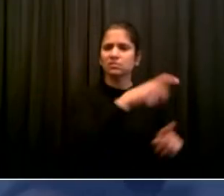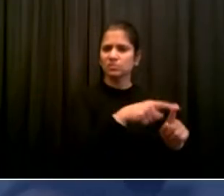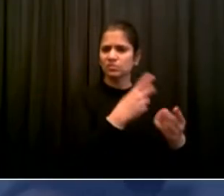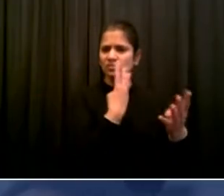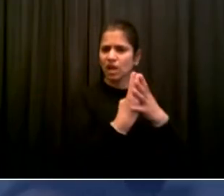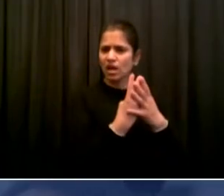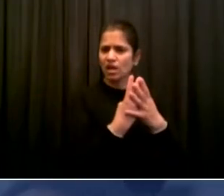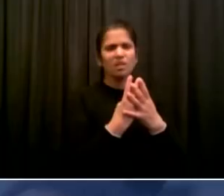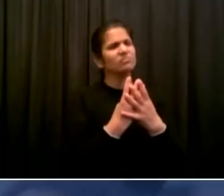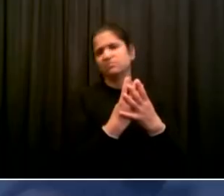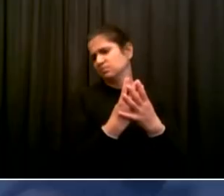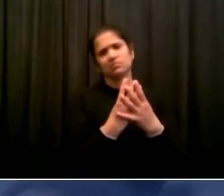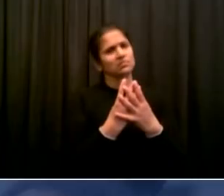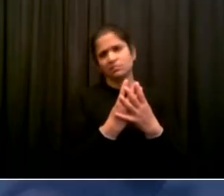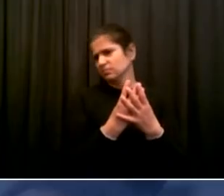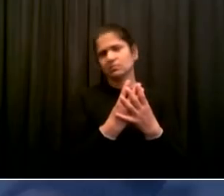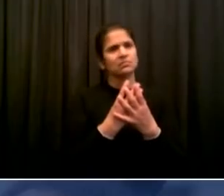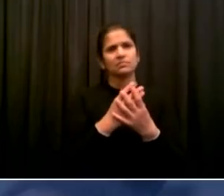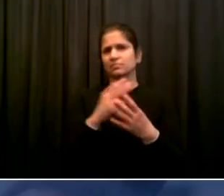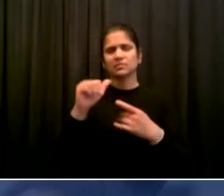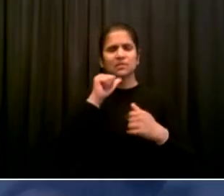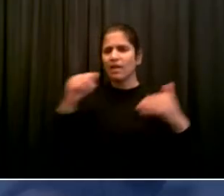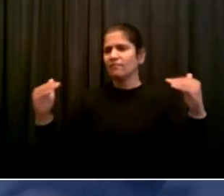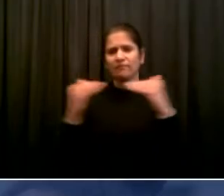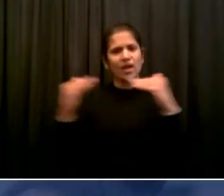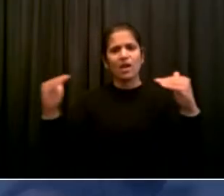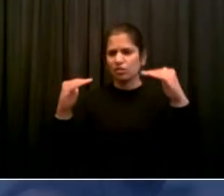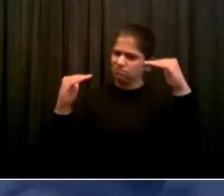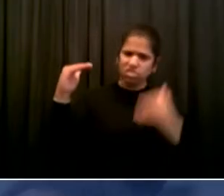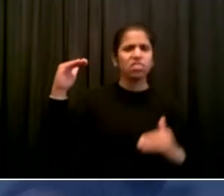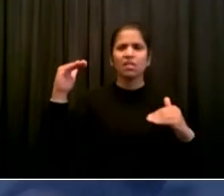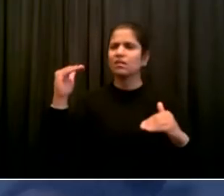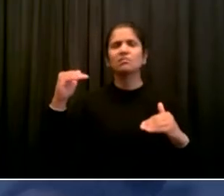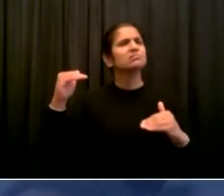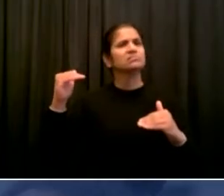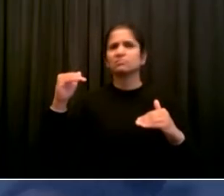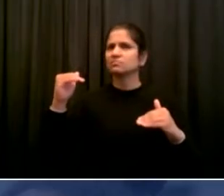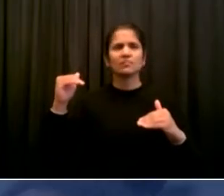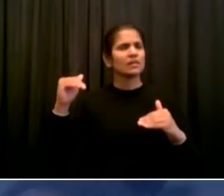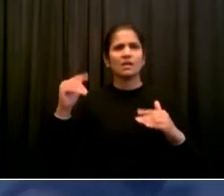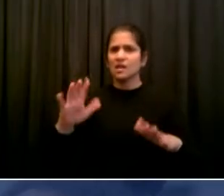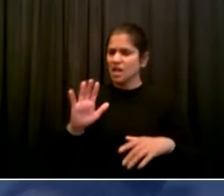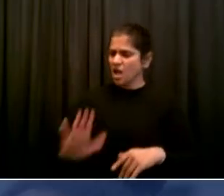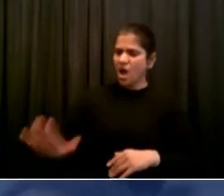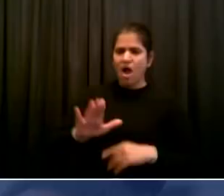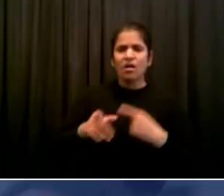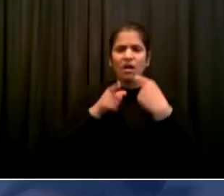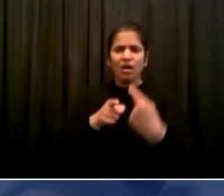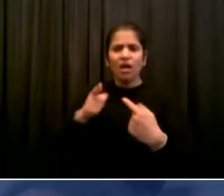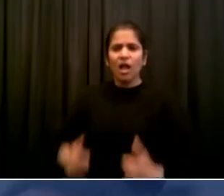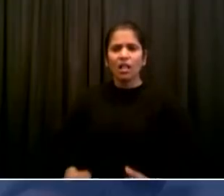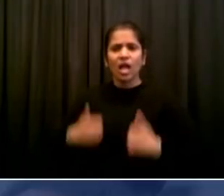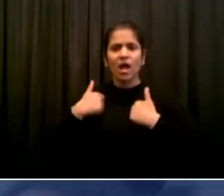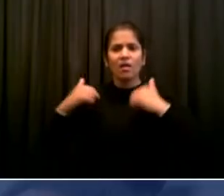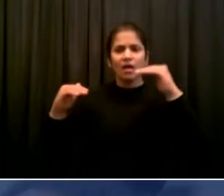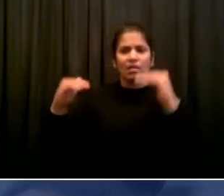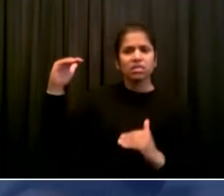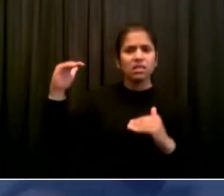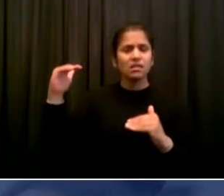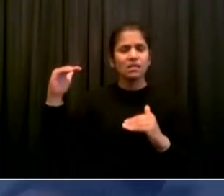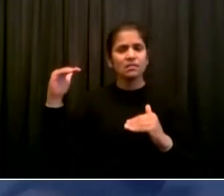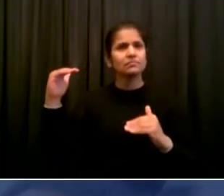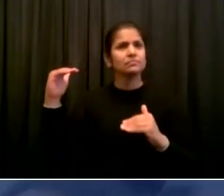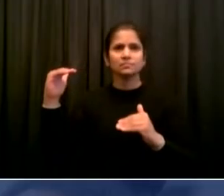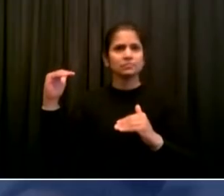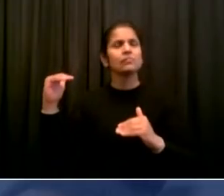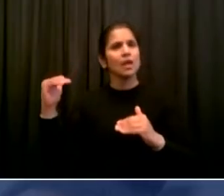limiting their life's potential. That must be overcome. It's going to be immensely challenging work. It's going to take not just NYPD,